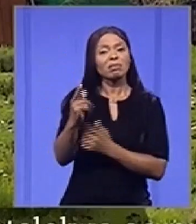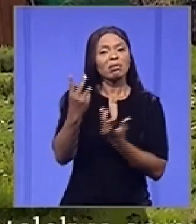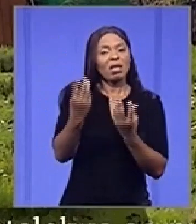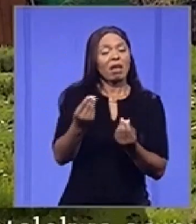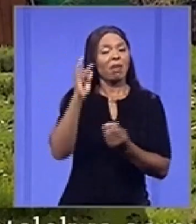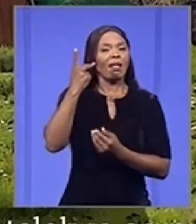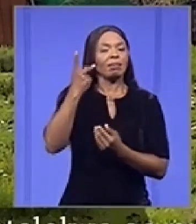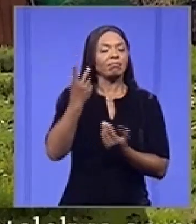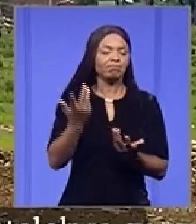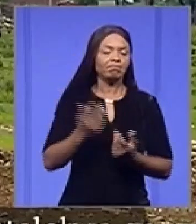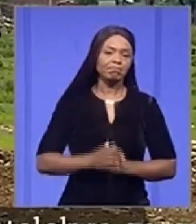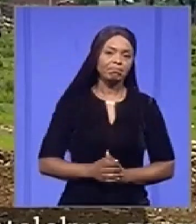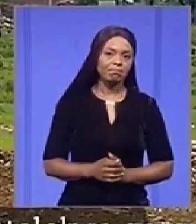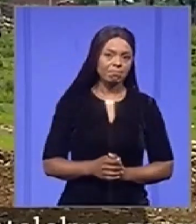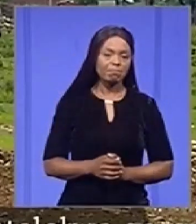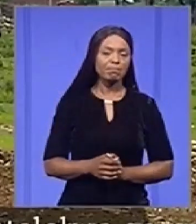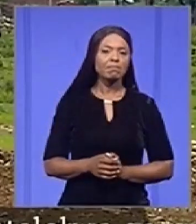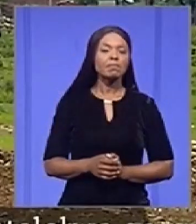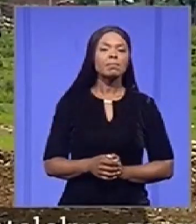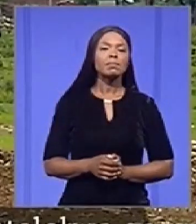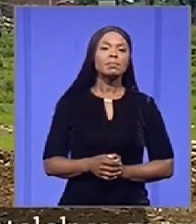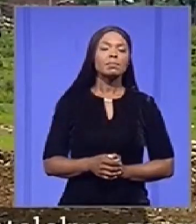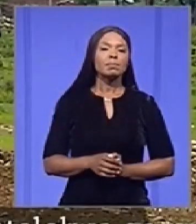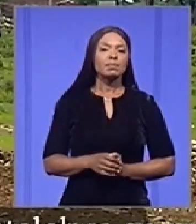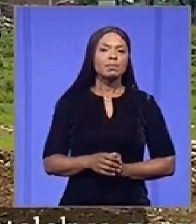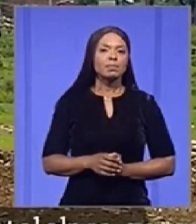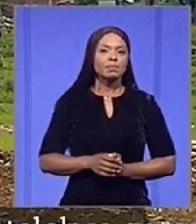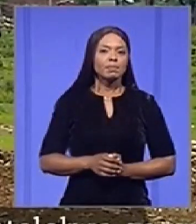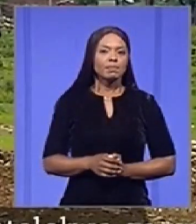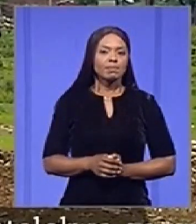Ditaba tsa SABC, Majeng Village, Northern Cape.